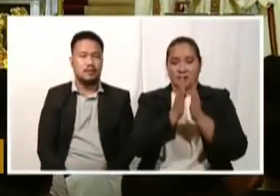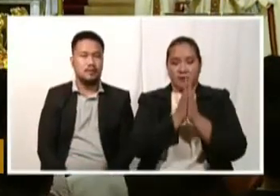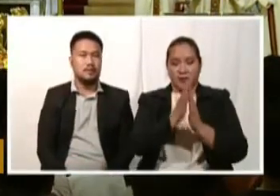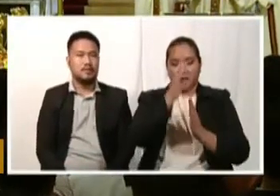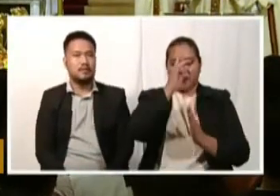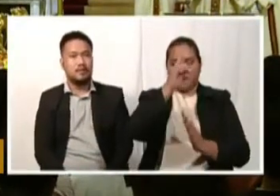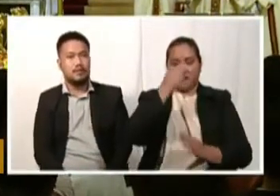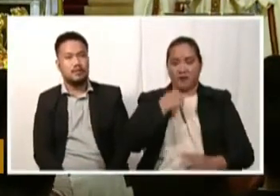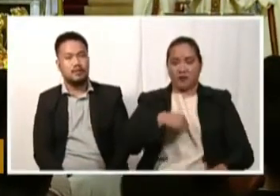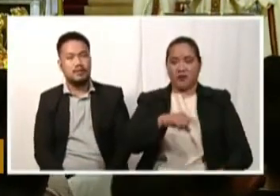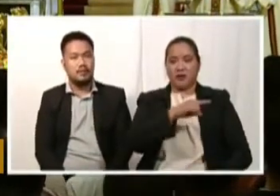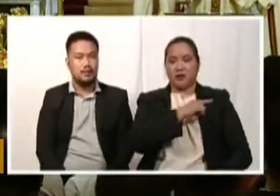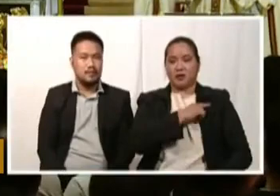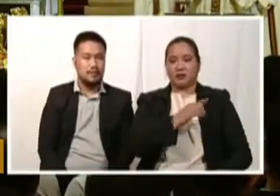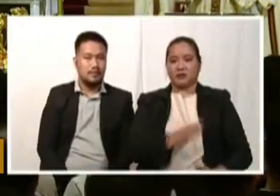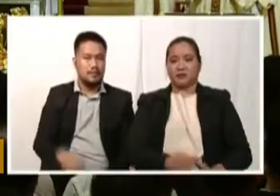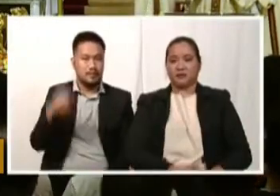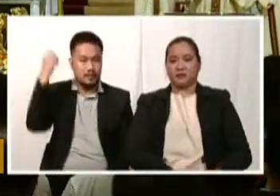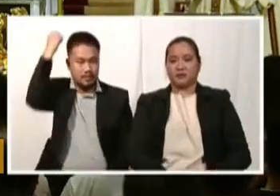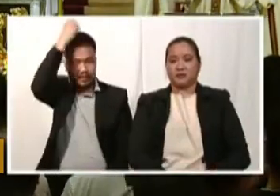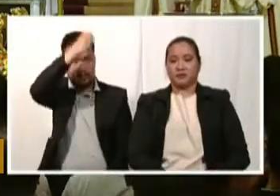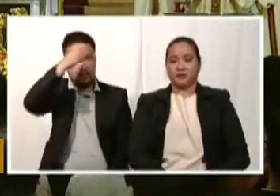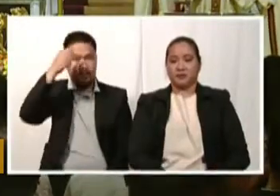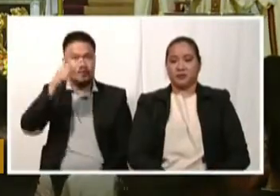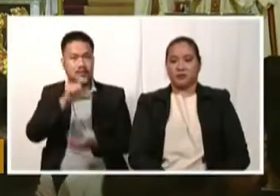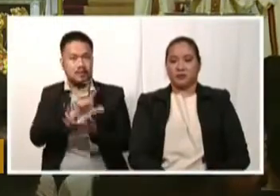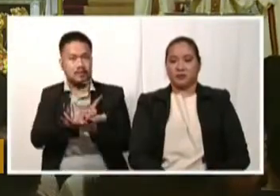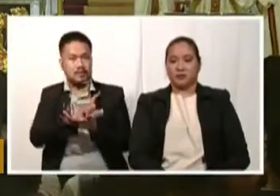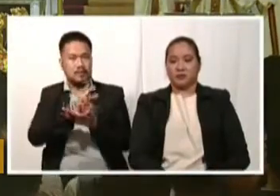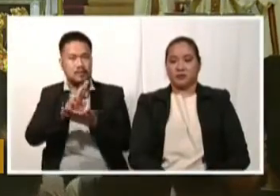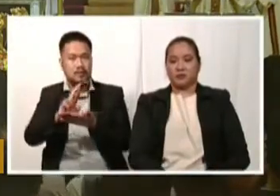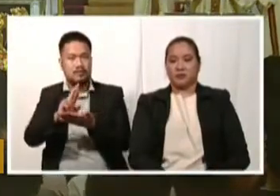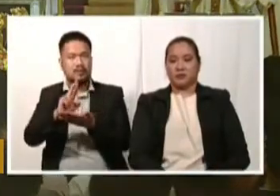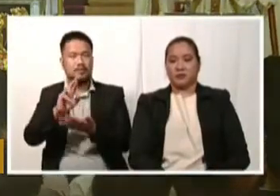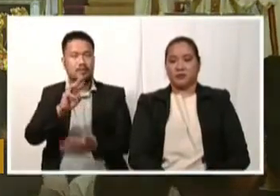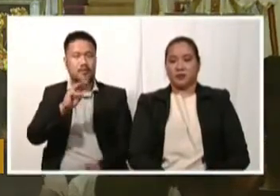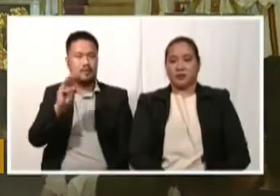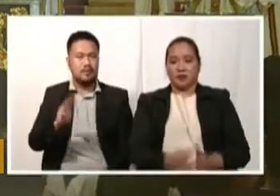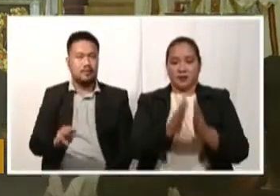Lawrence, Saint Lawrence Orwell,